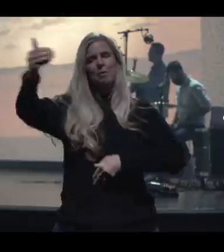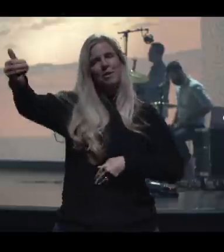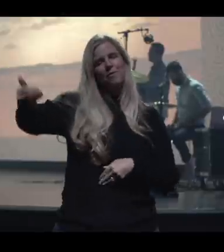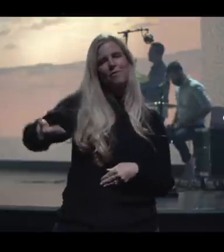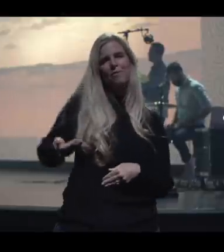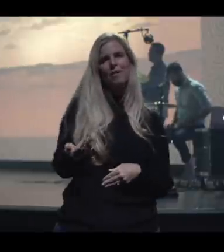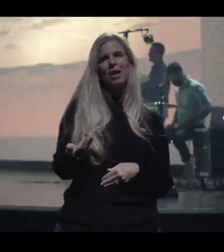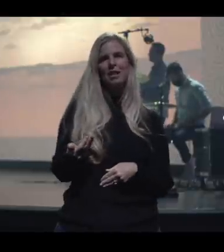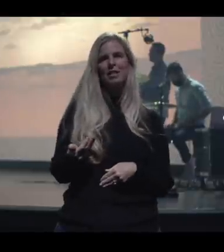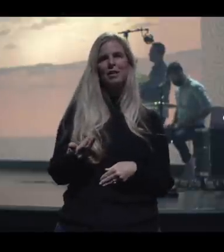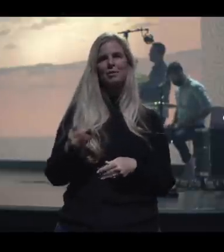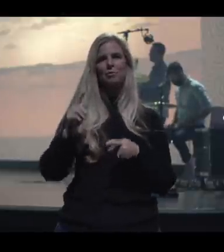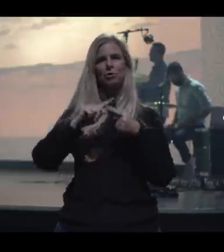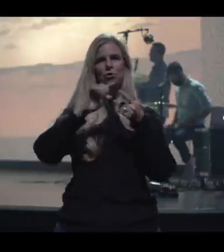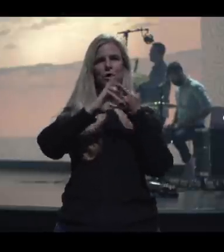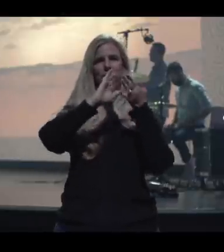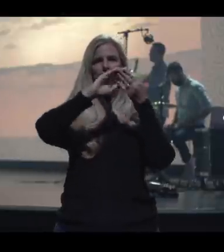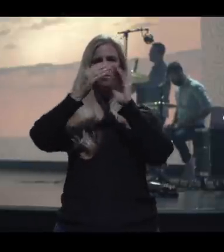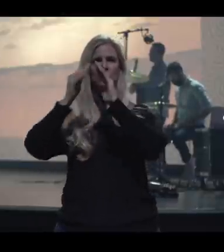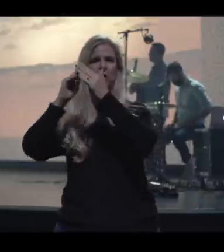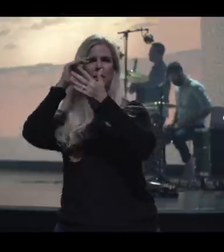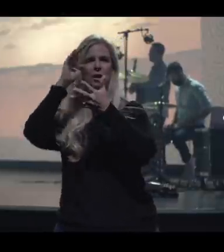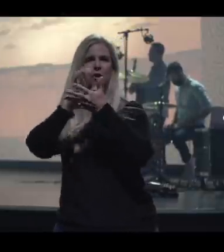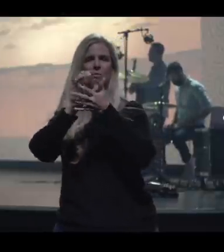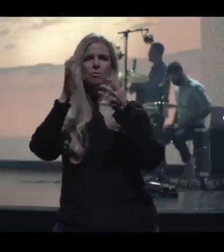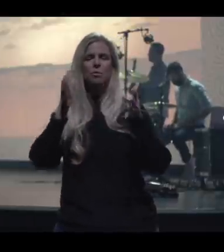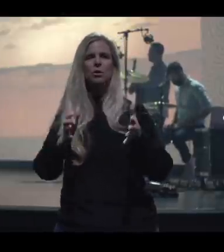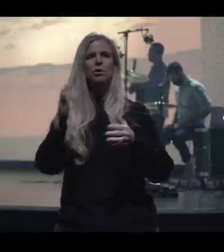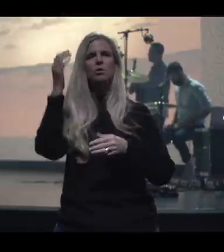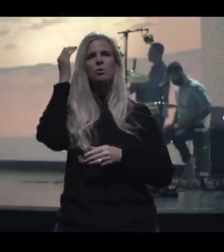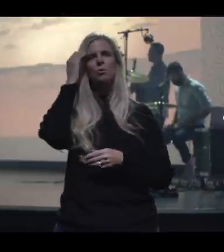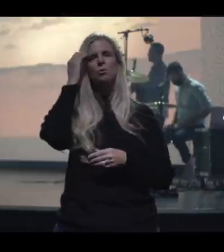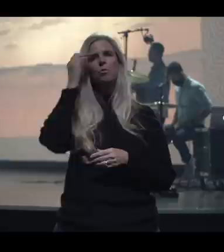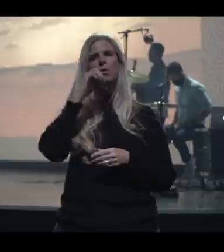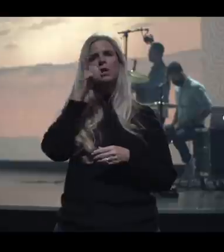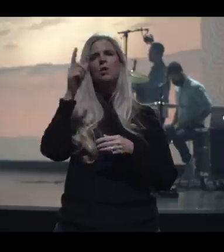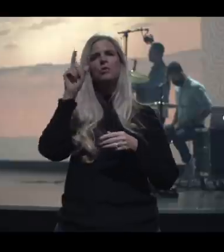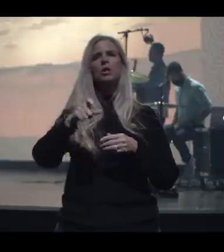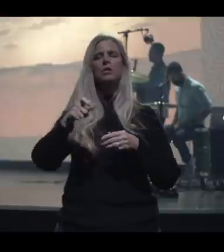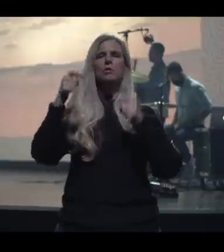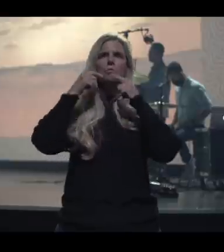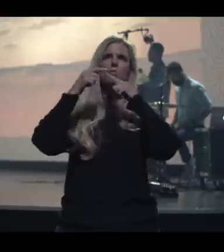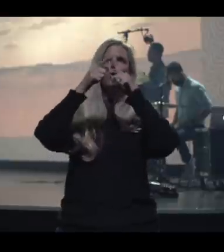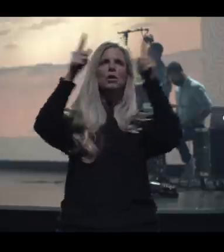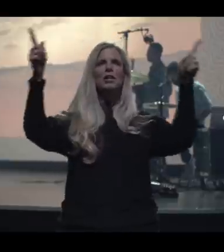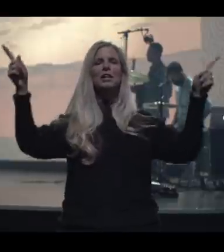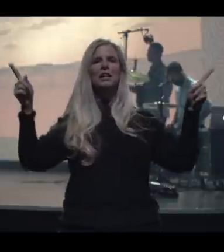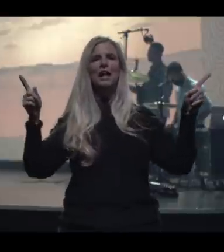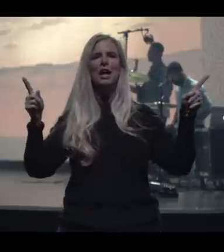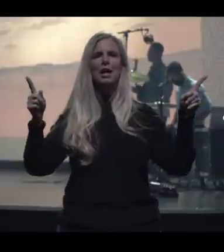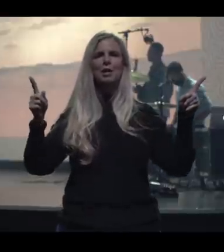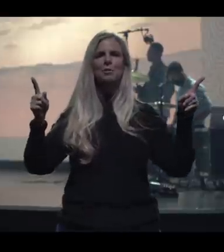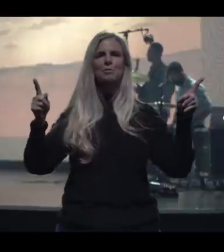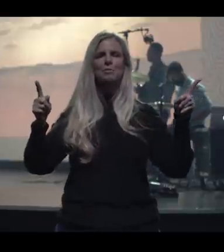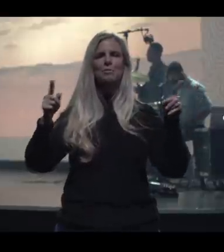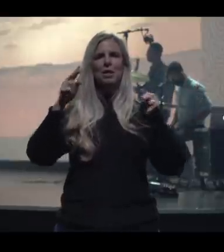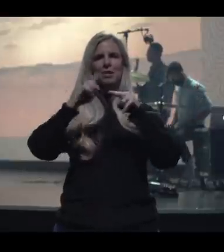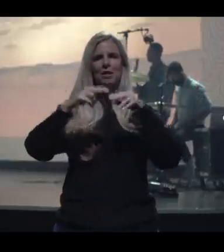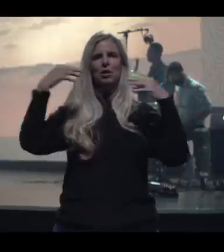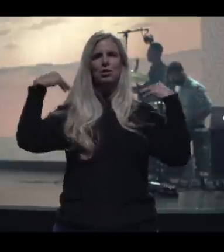of believers. See, we don't just proclaim Christ. We don't just get on his shoulders so that we can be